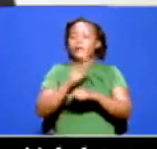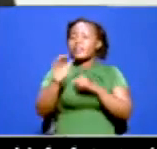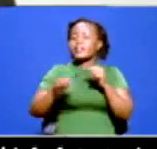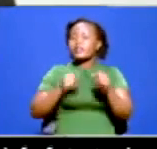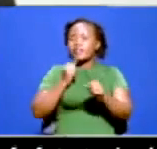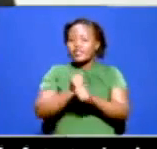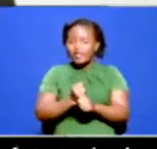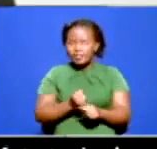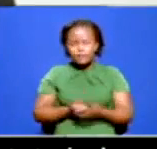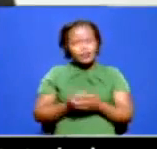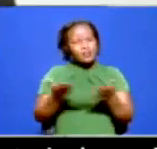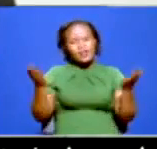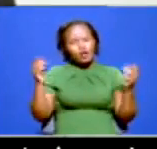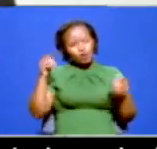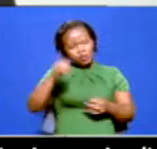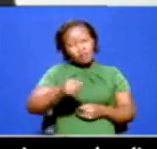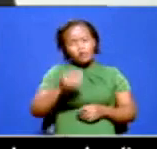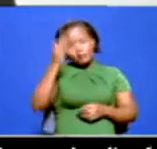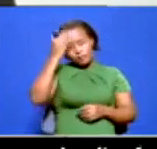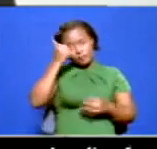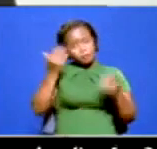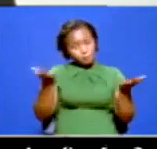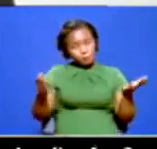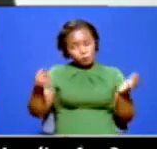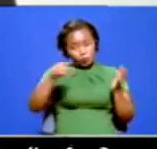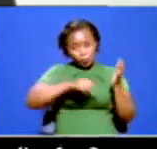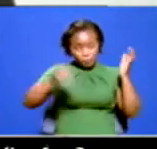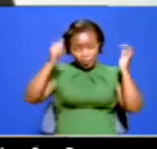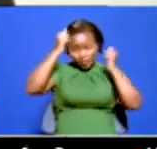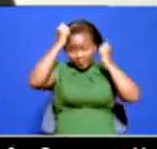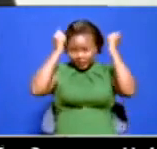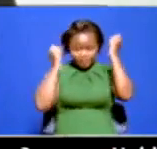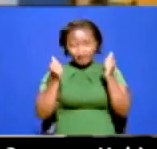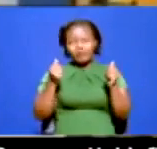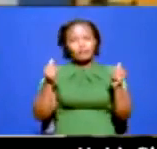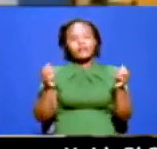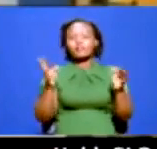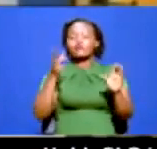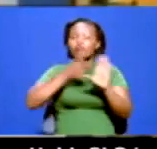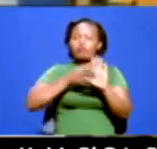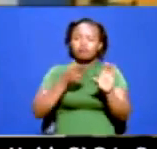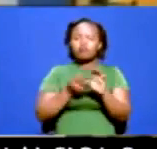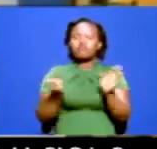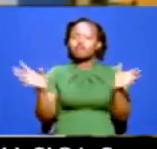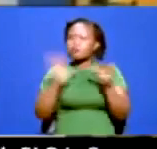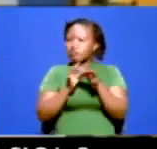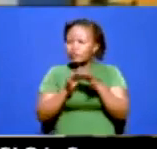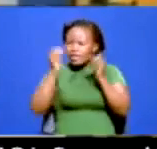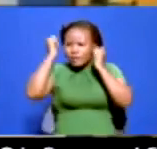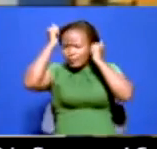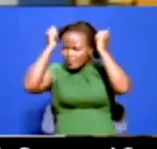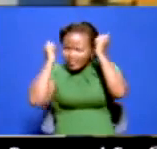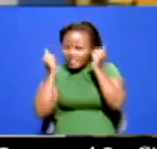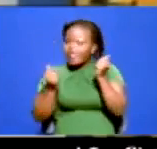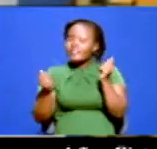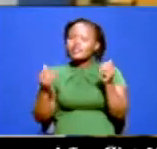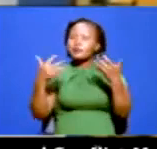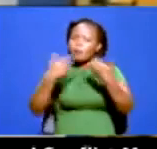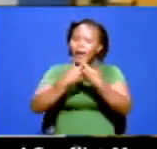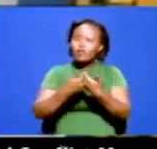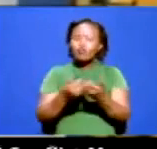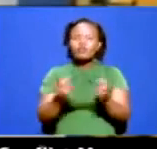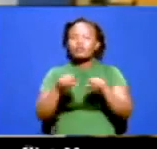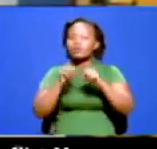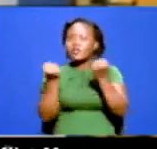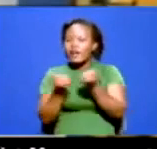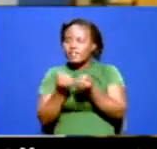So that's the reason why we see ourselves being a part of the society. The military is part of the society. All right. And therefore it should be